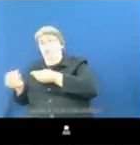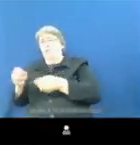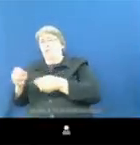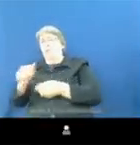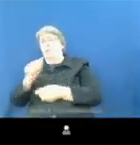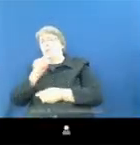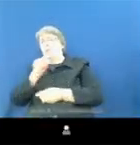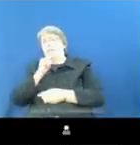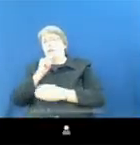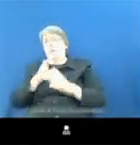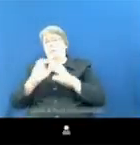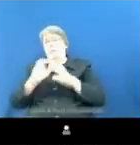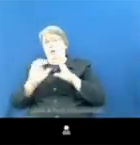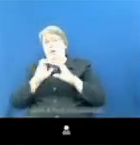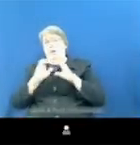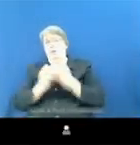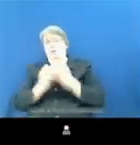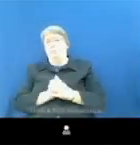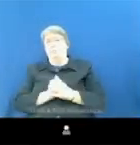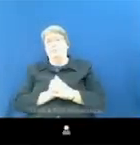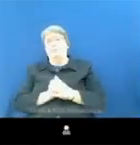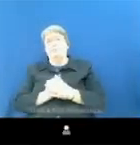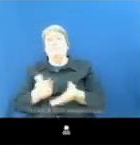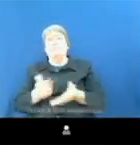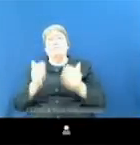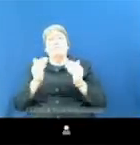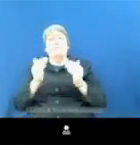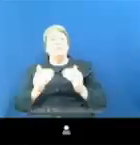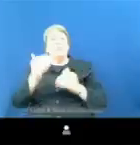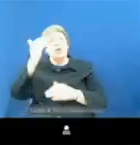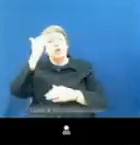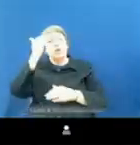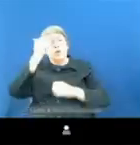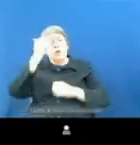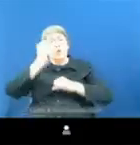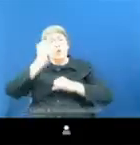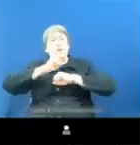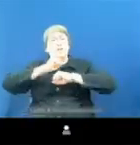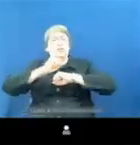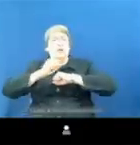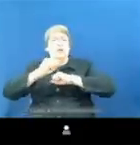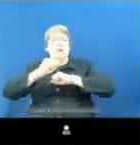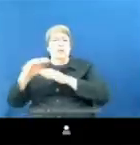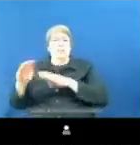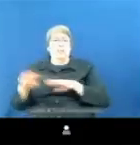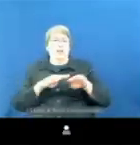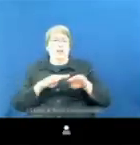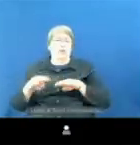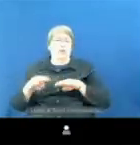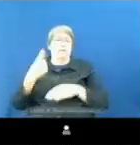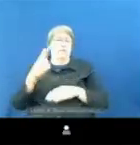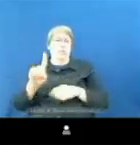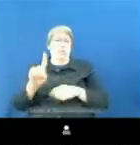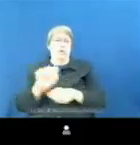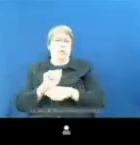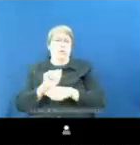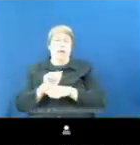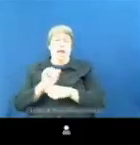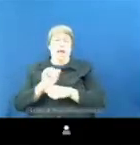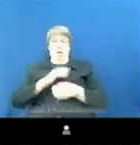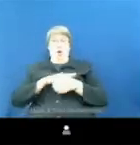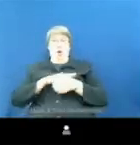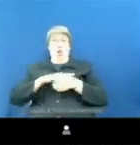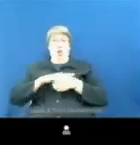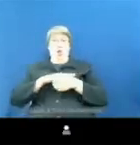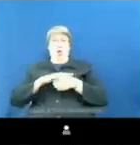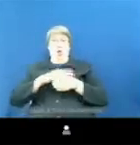Know the security protocol for wherever you're working. In our local court last